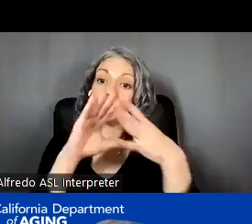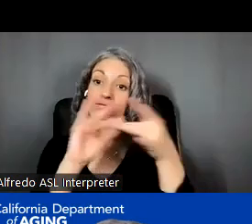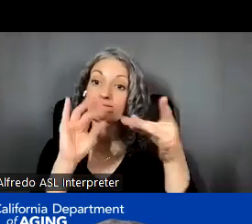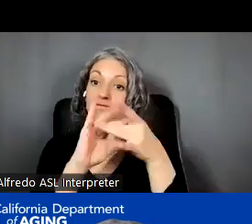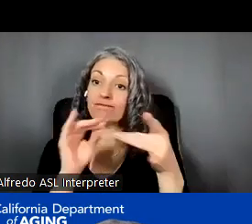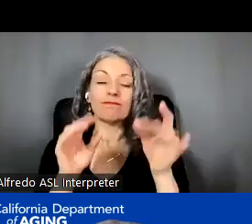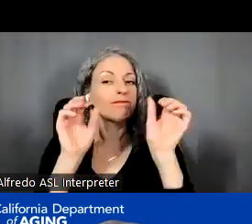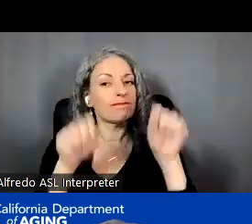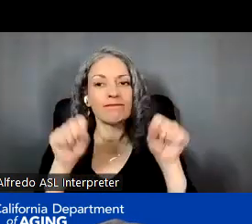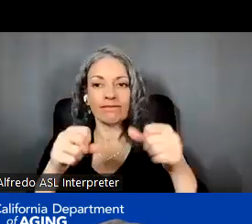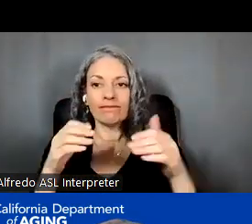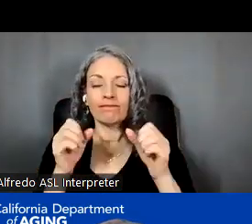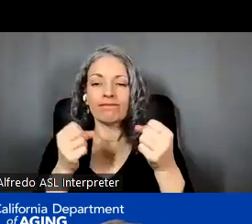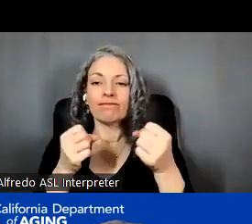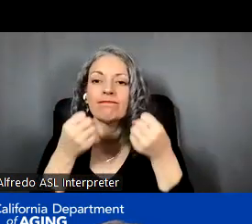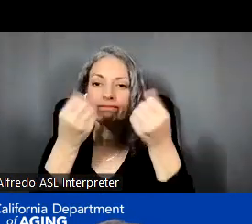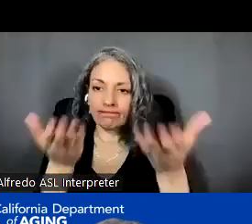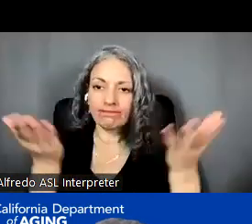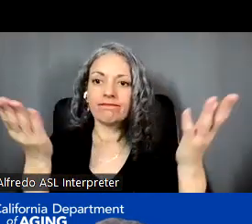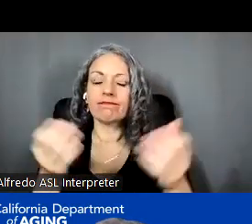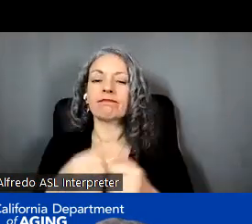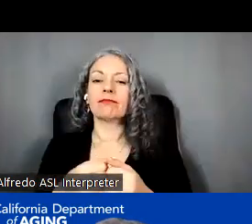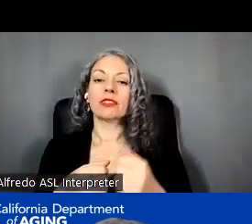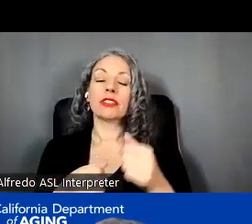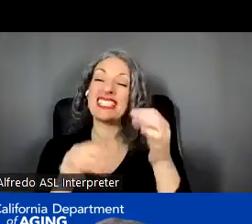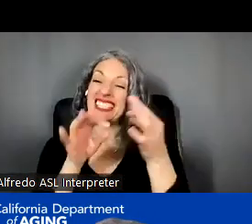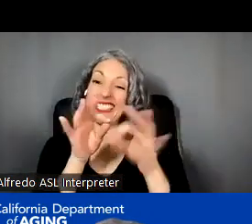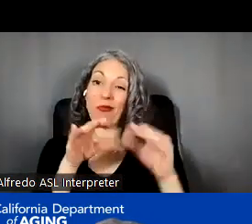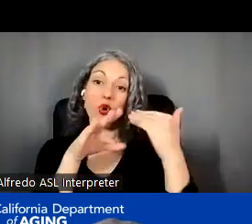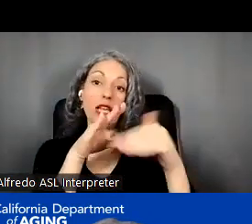to be addressed during this meeting, simply email us at